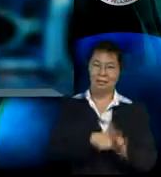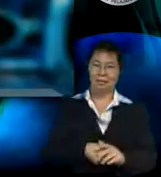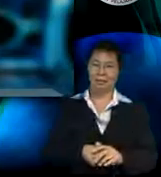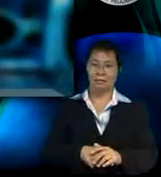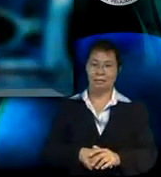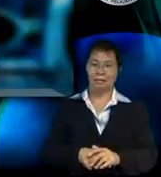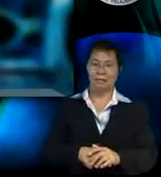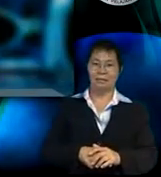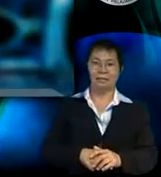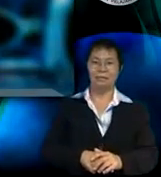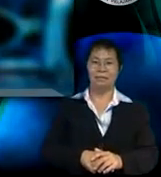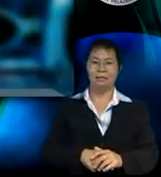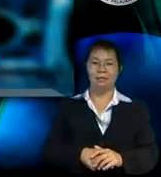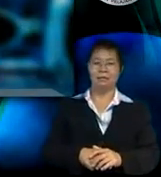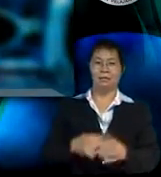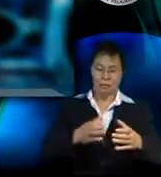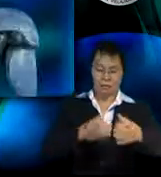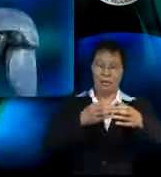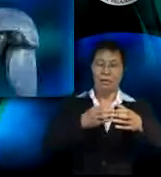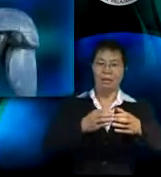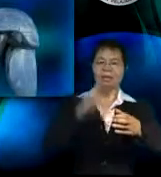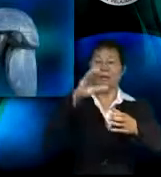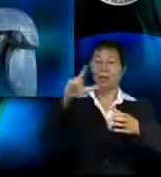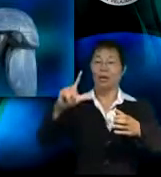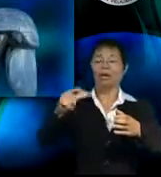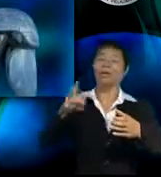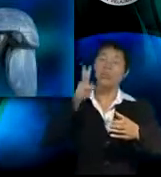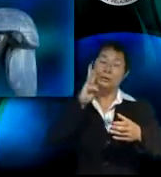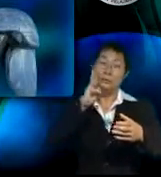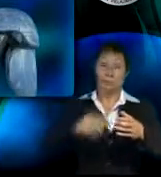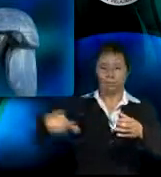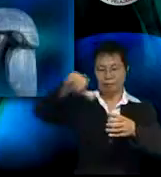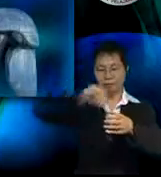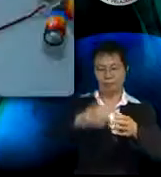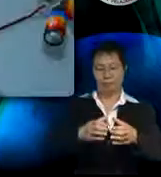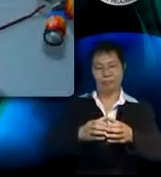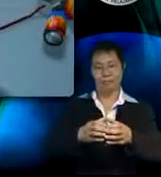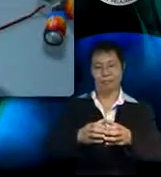is filled with copper chloride solution. And the bulb goes to?